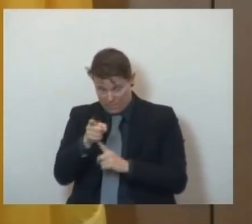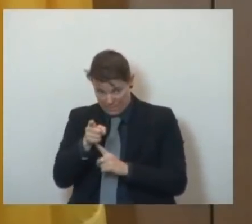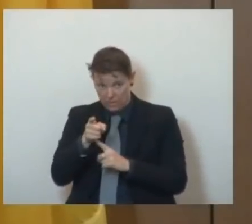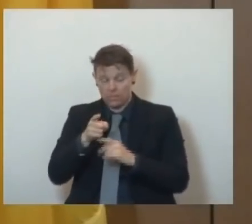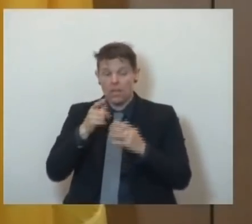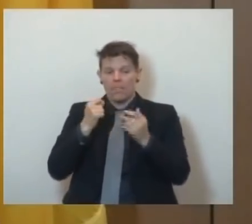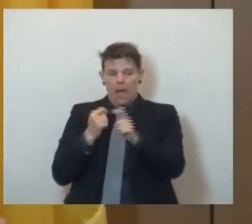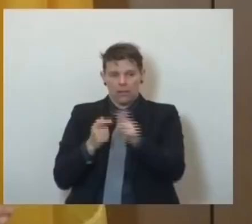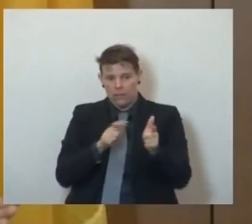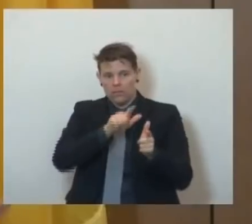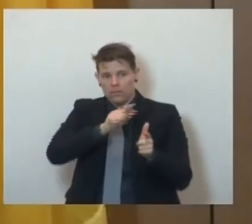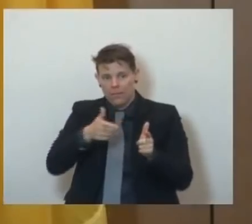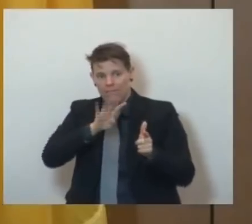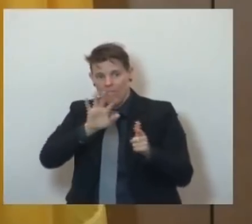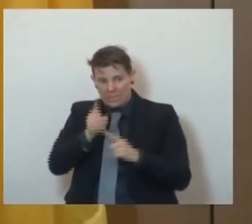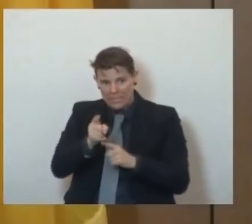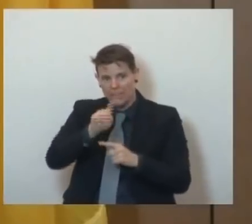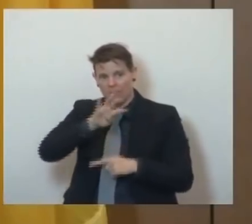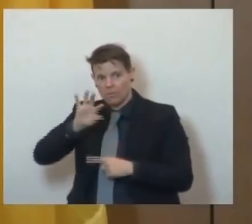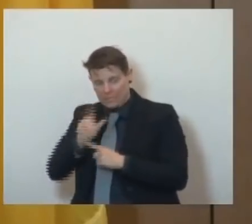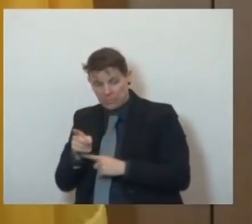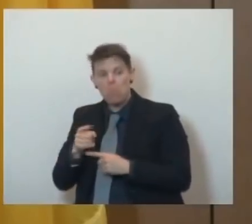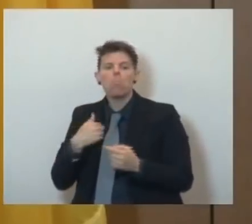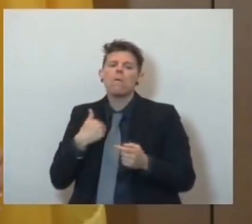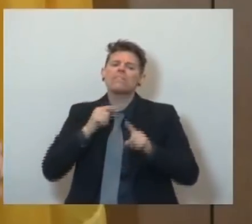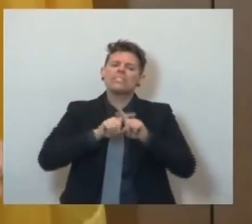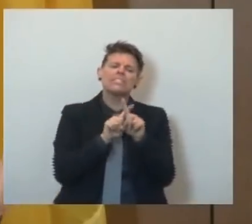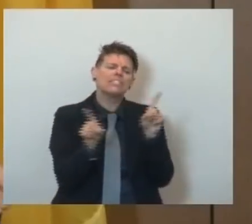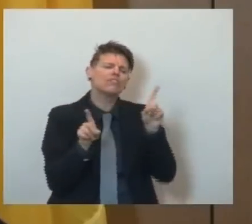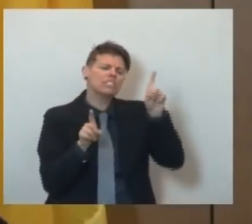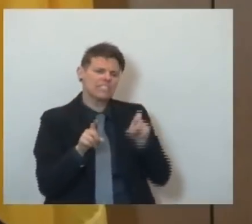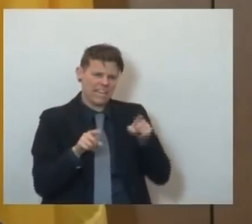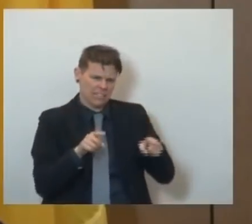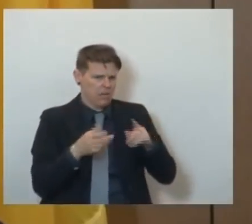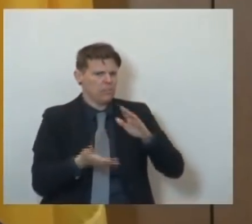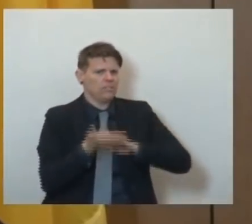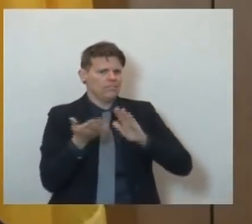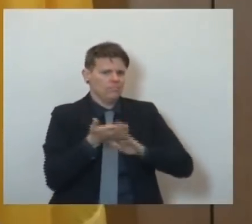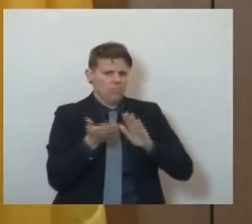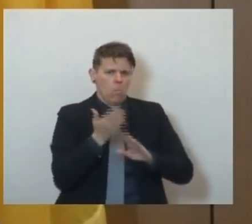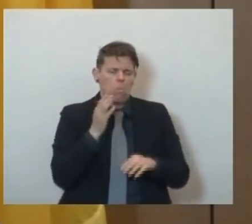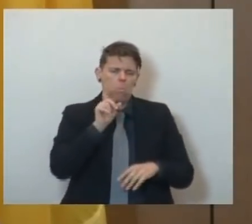in New Mexico that could run, several at a time, but they didn't give us the right